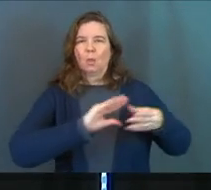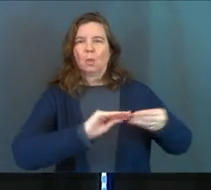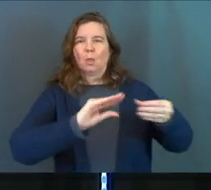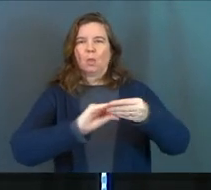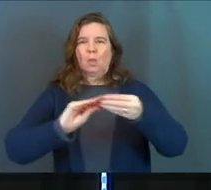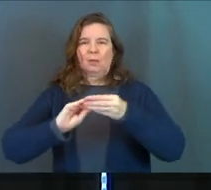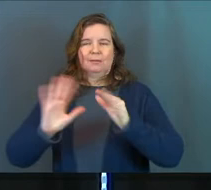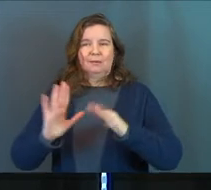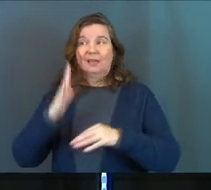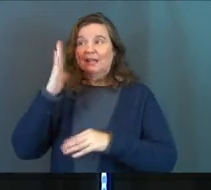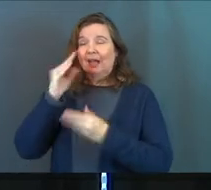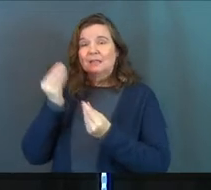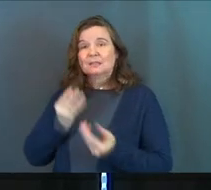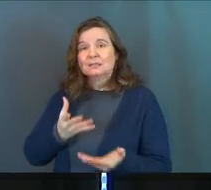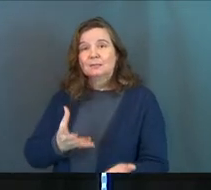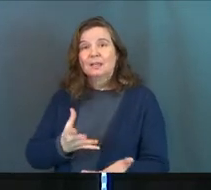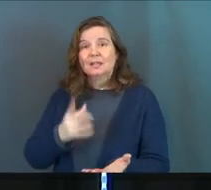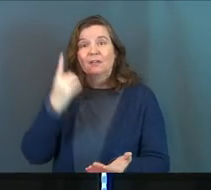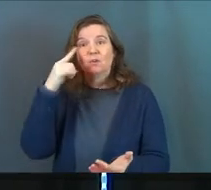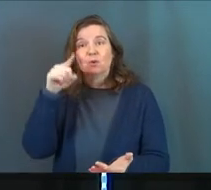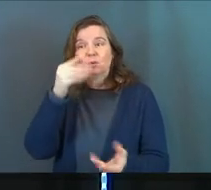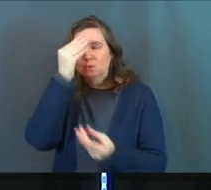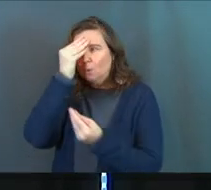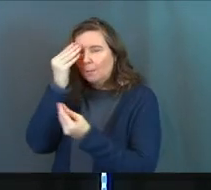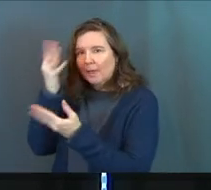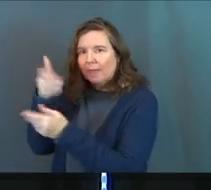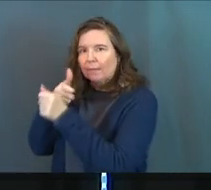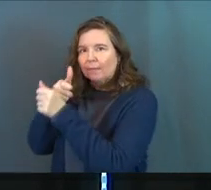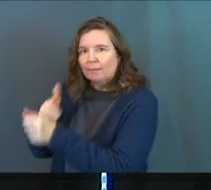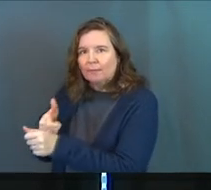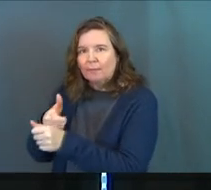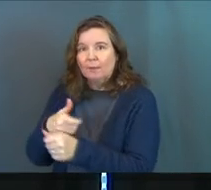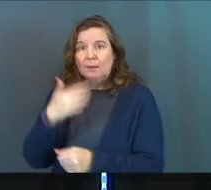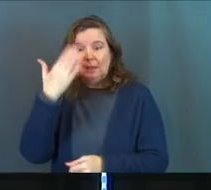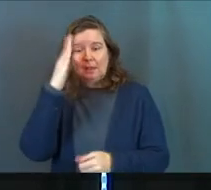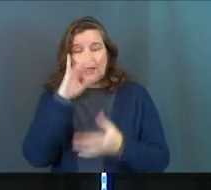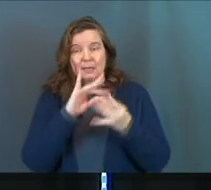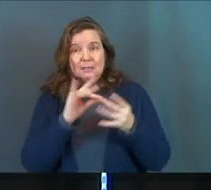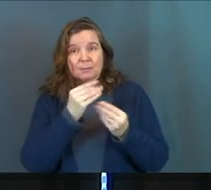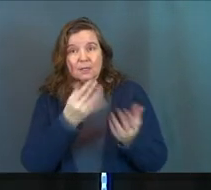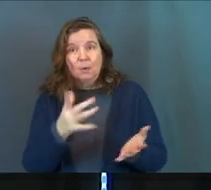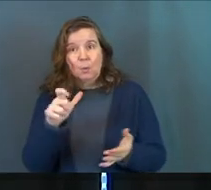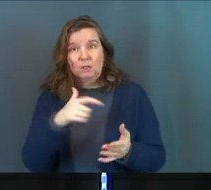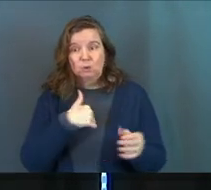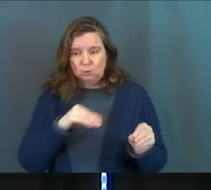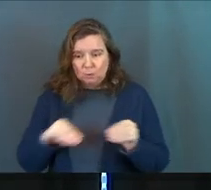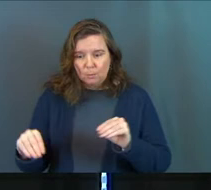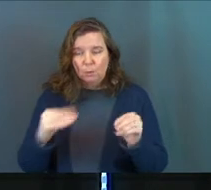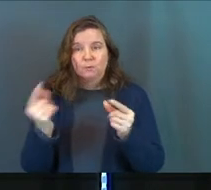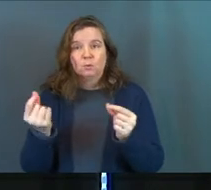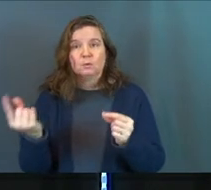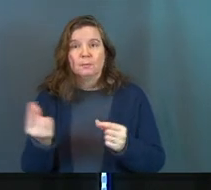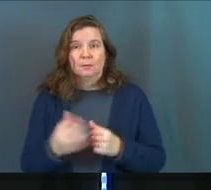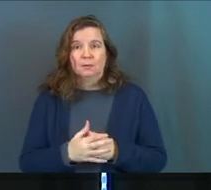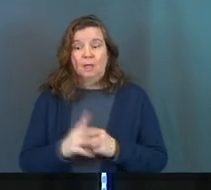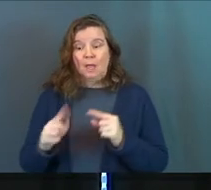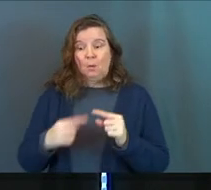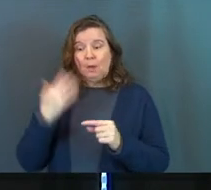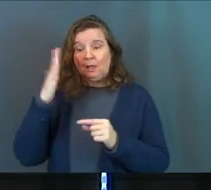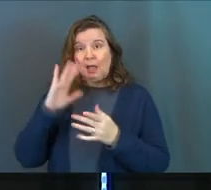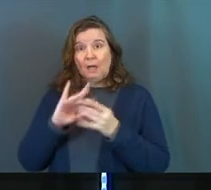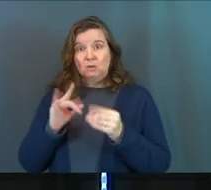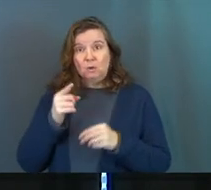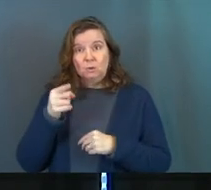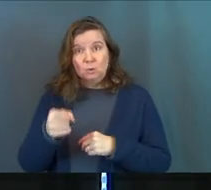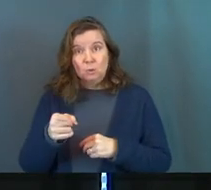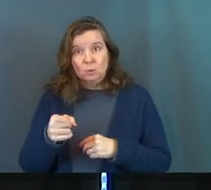tell. God speaks so that you'll obey. God speaks because He wants you to move. And when God